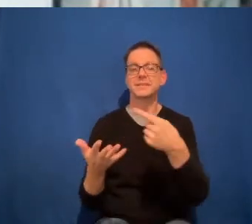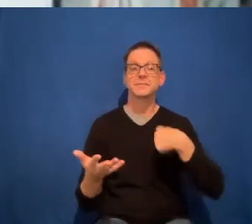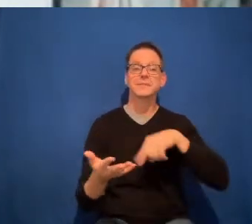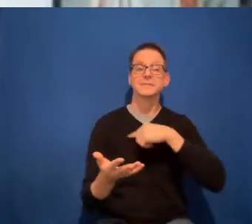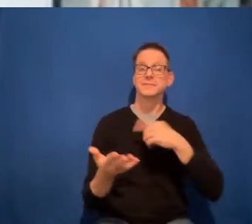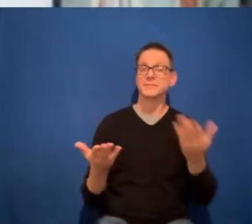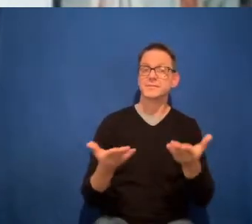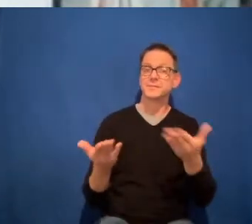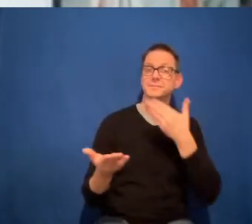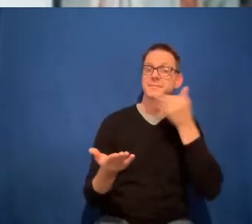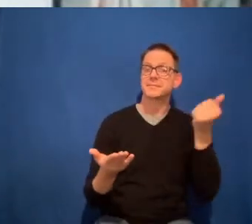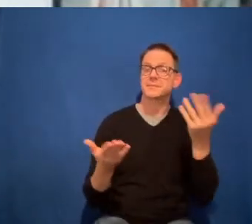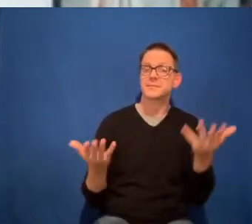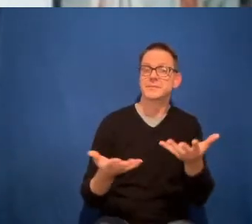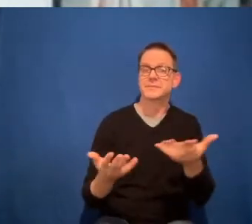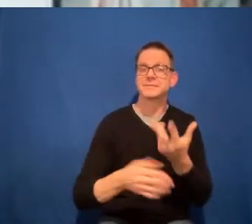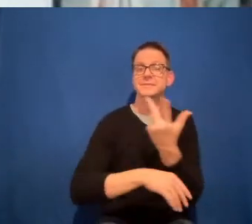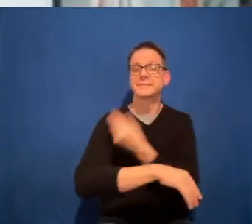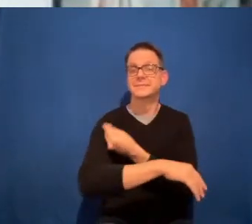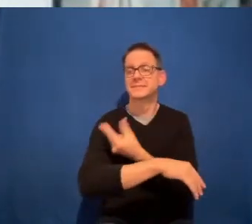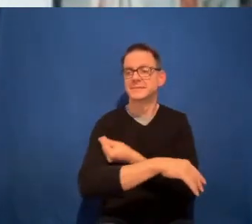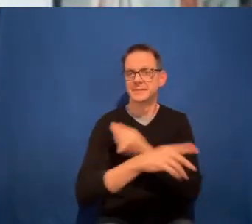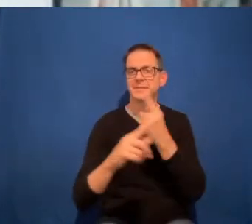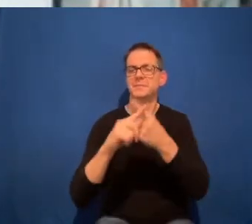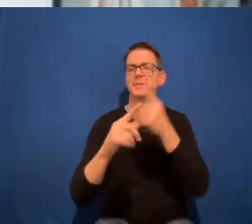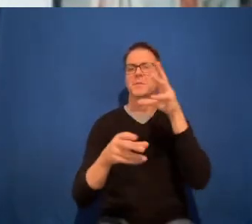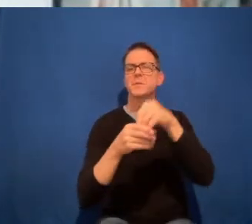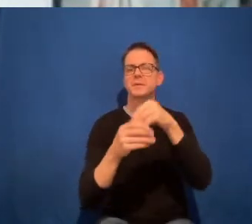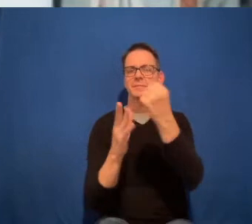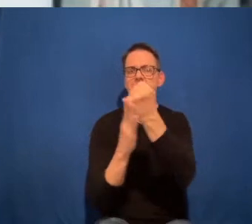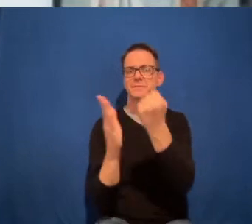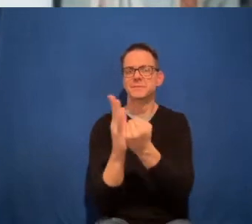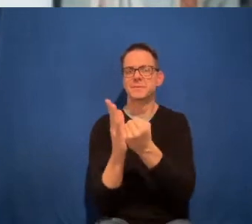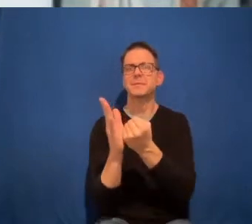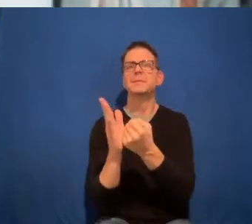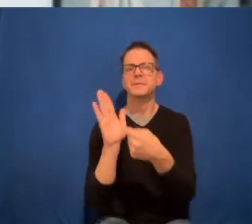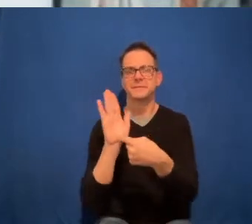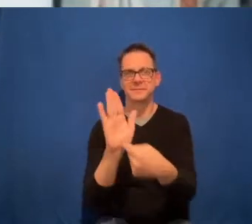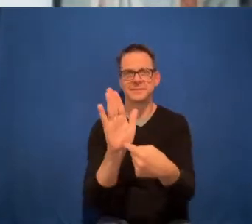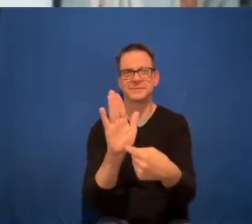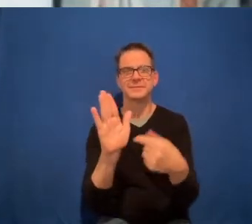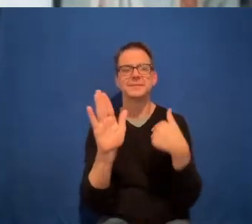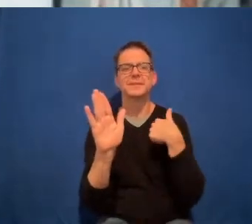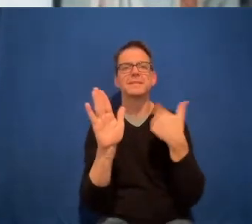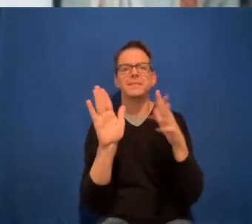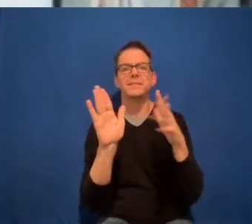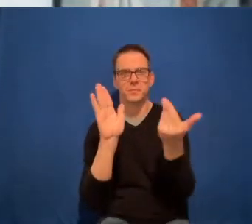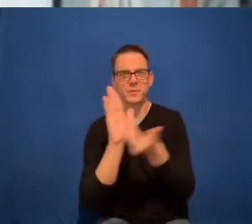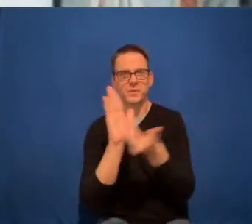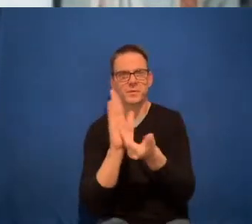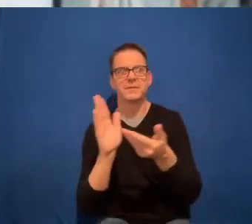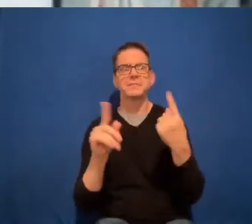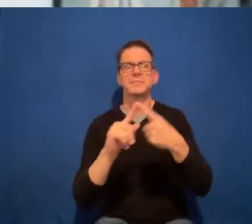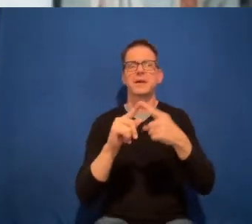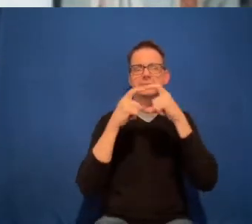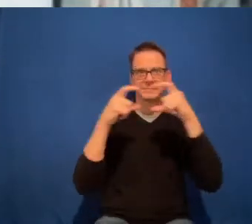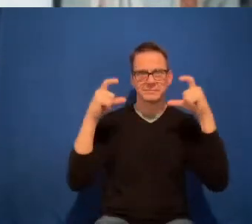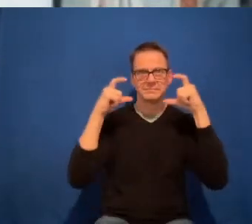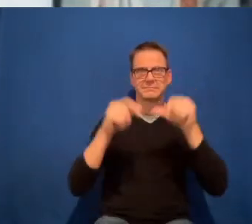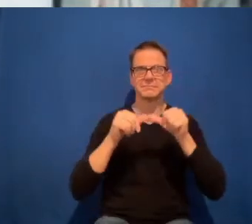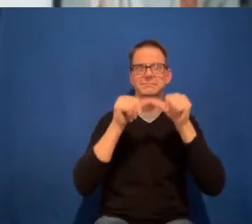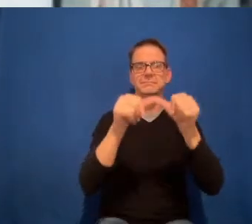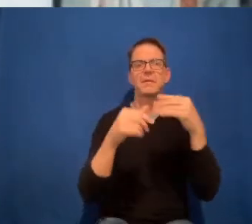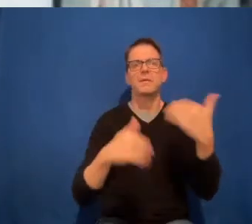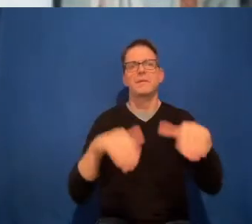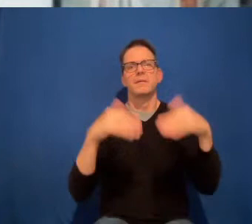think that's huge. We have the mask mandate. I think that's huge. I don't see the vaccine passport being